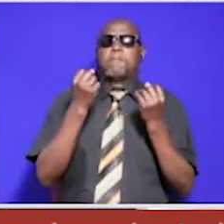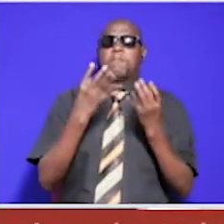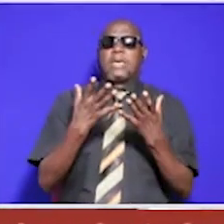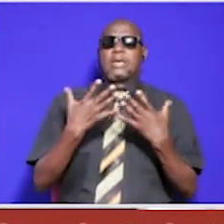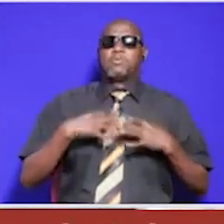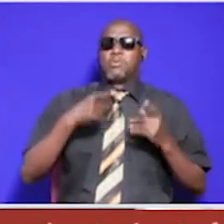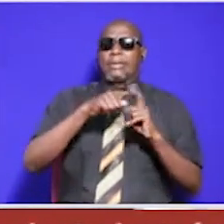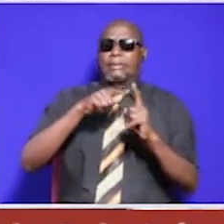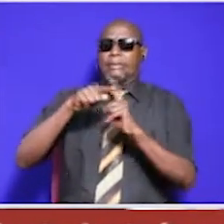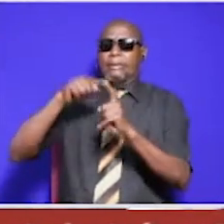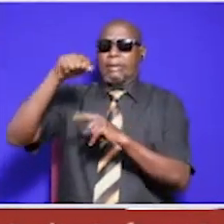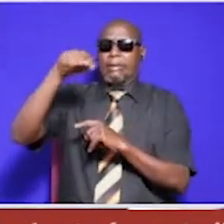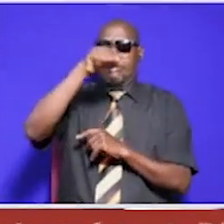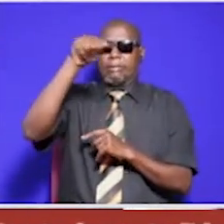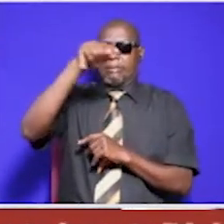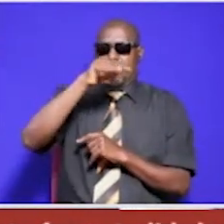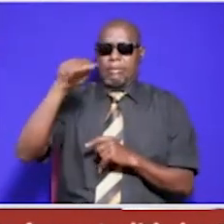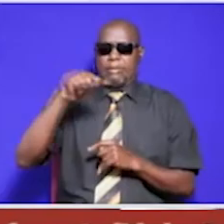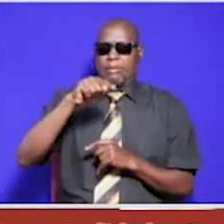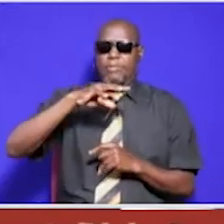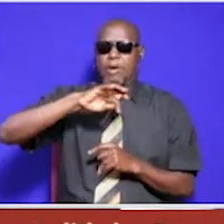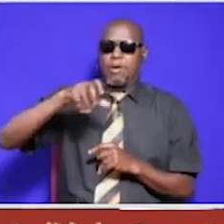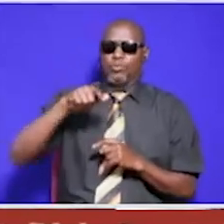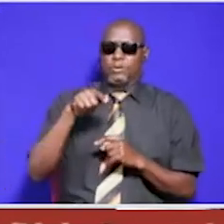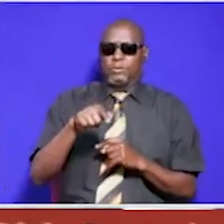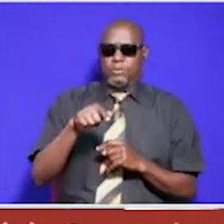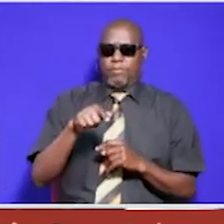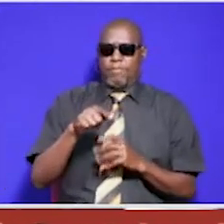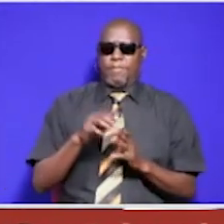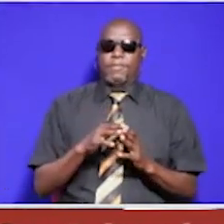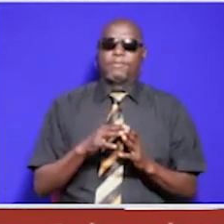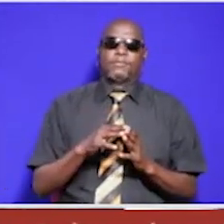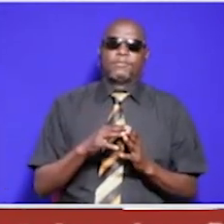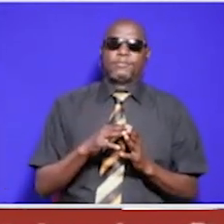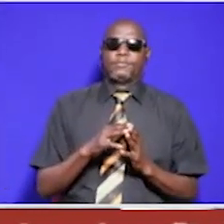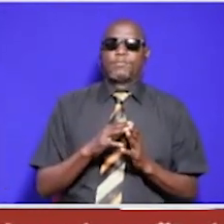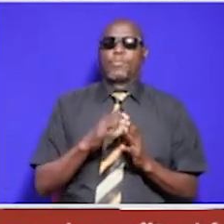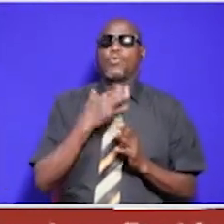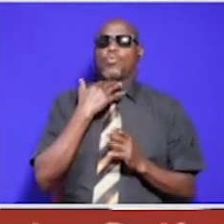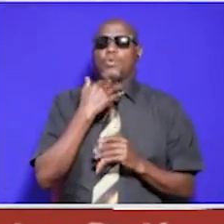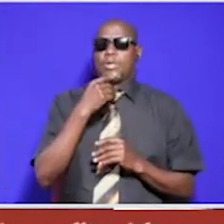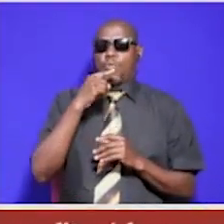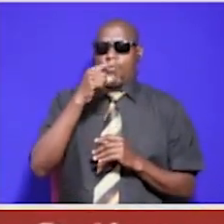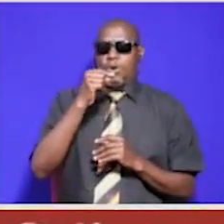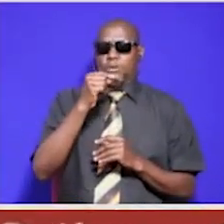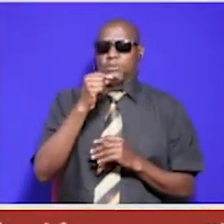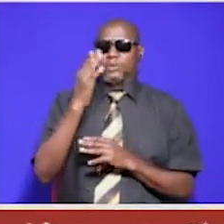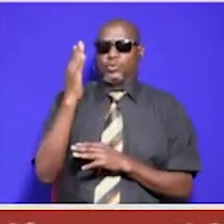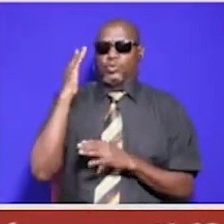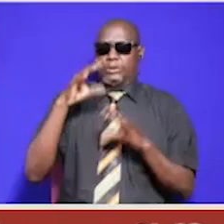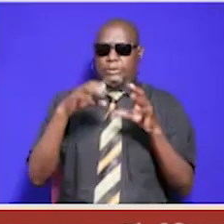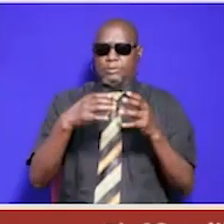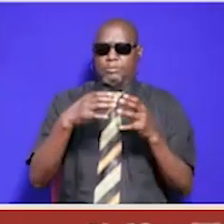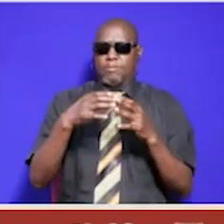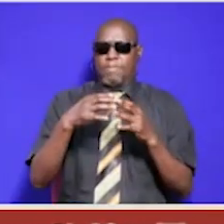killed in this county. Especially, we want to tell the security team, because you are in